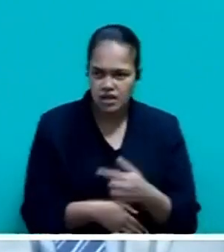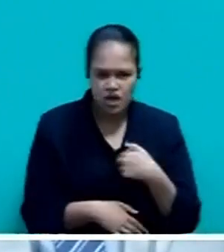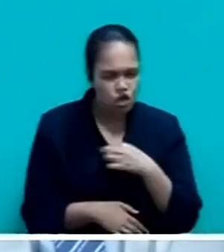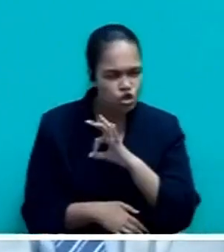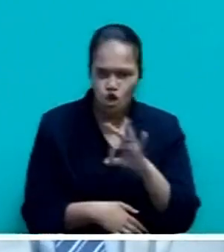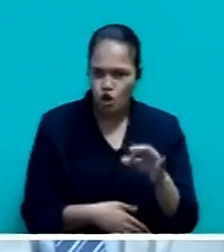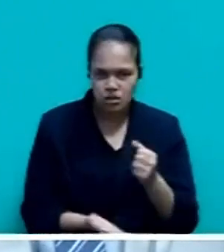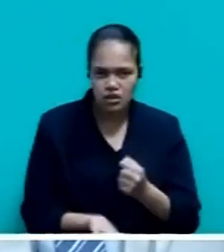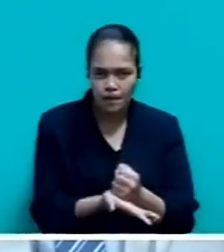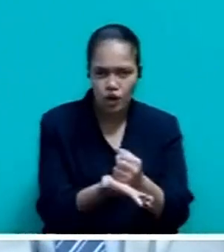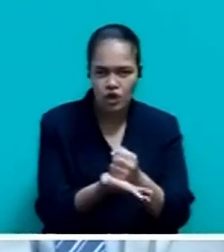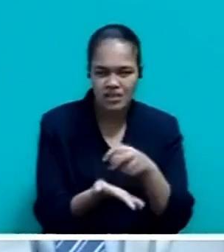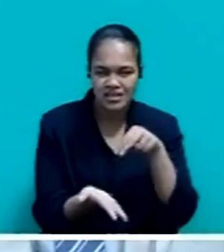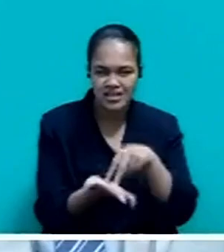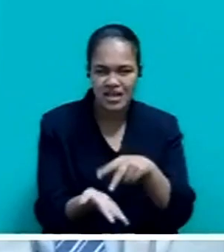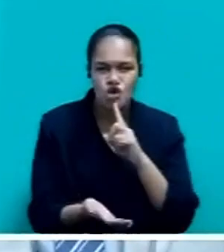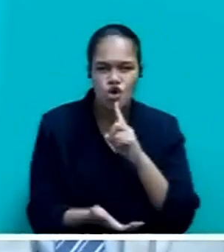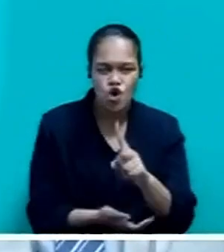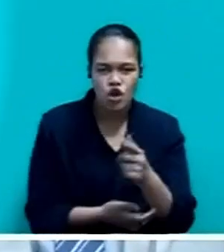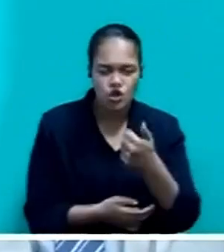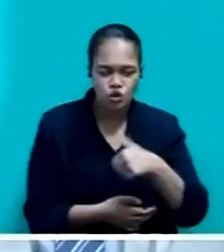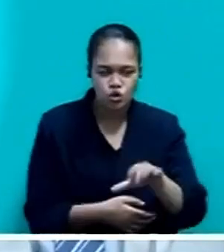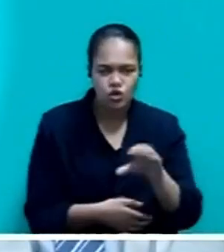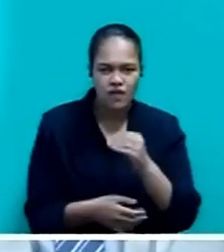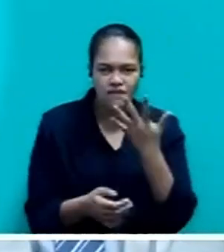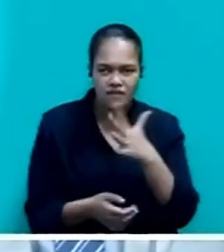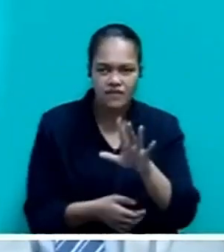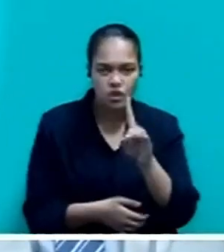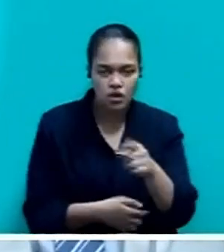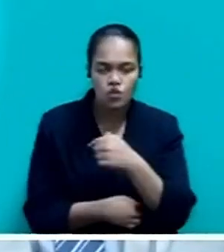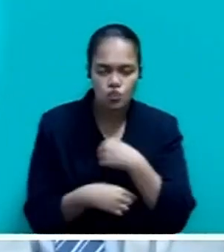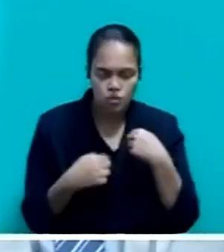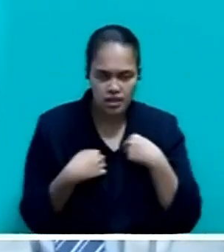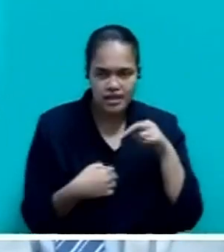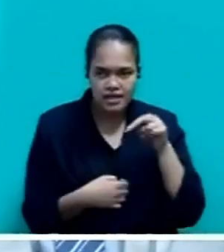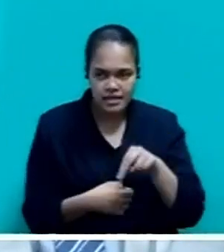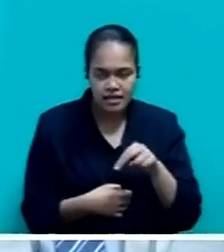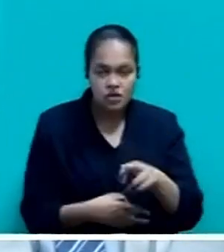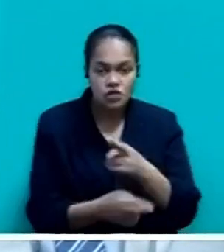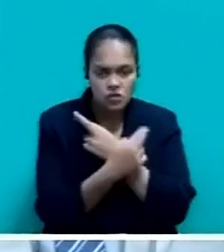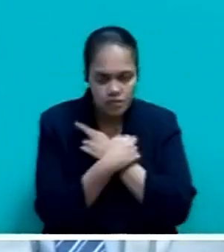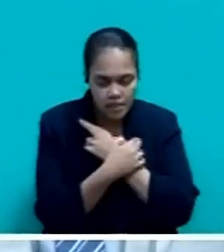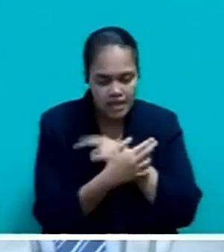support the use of Standing Orders 51, as we should respect the Standing Committee